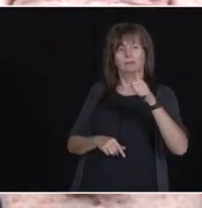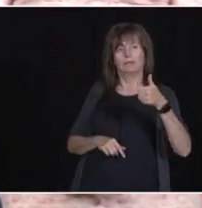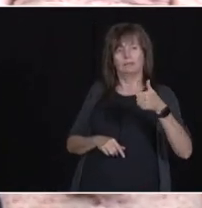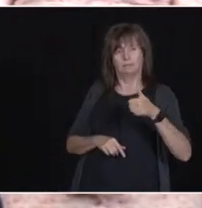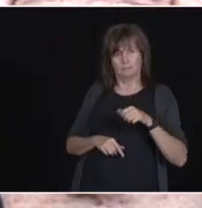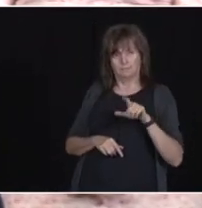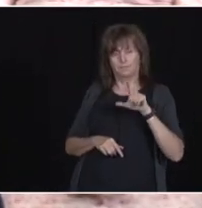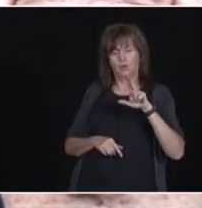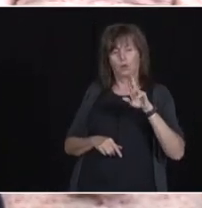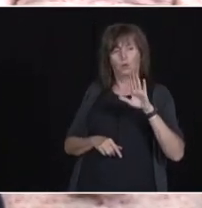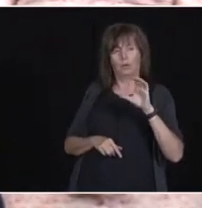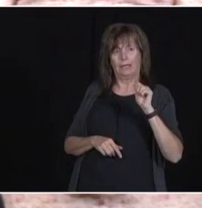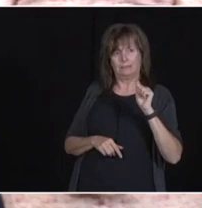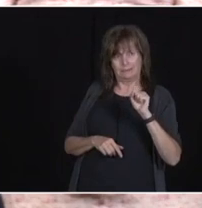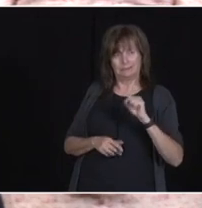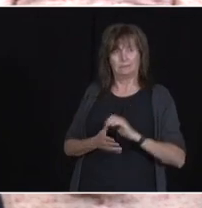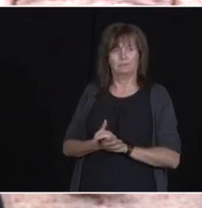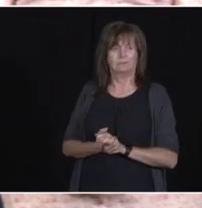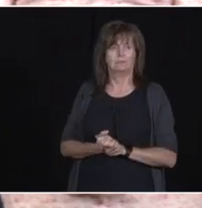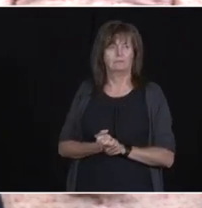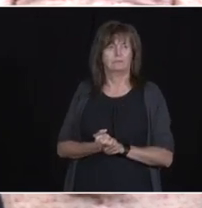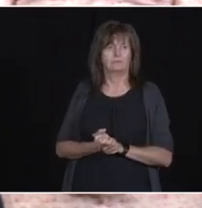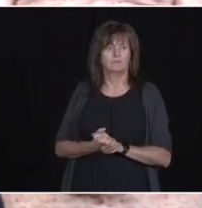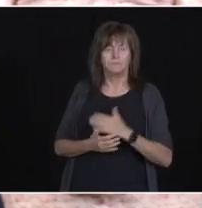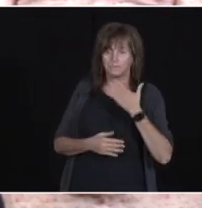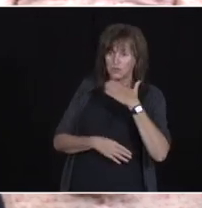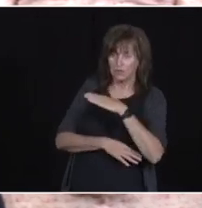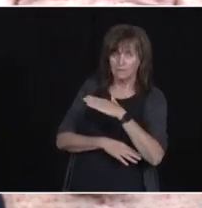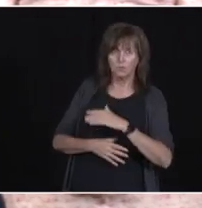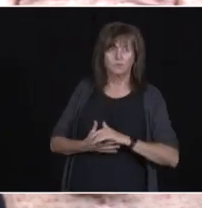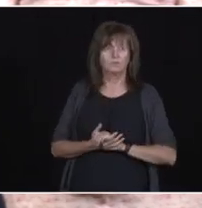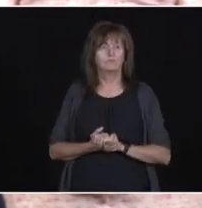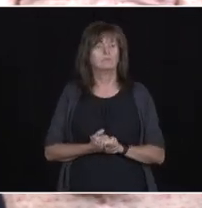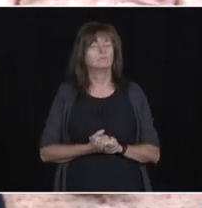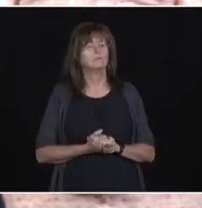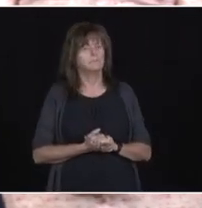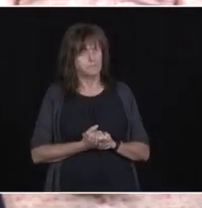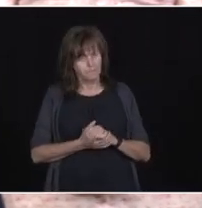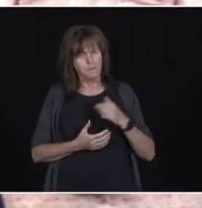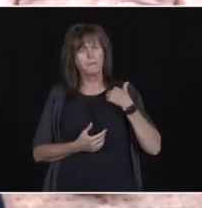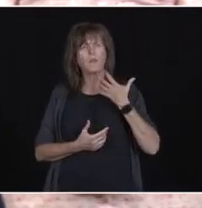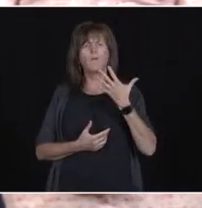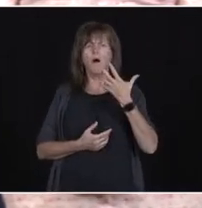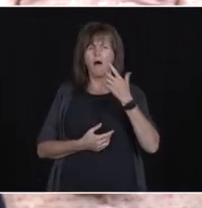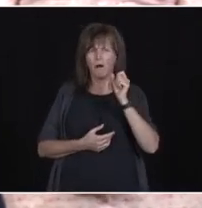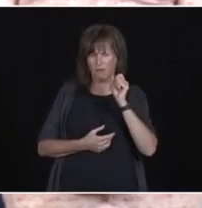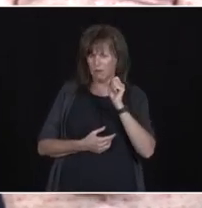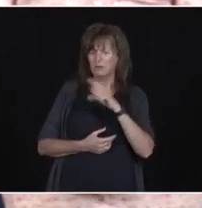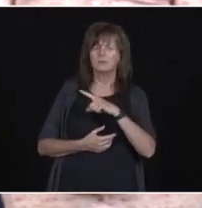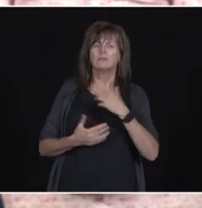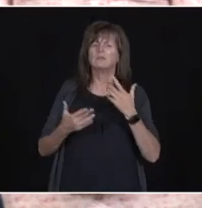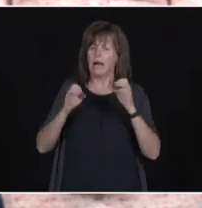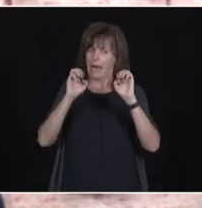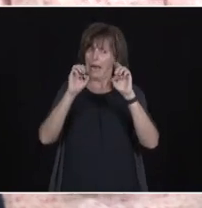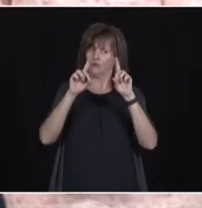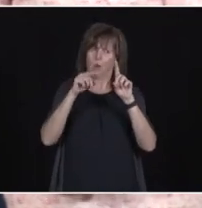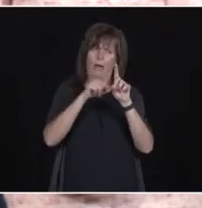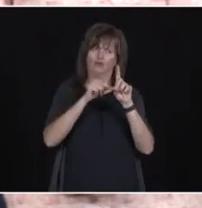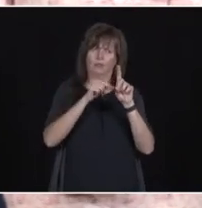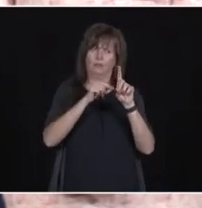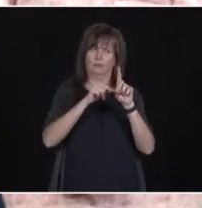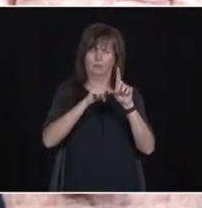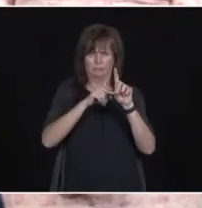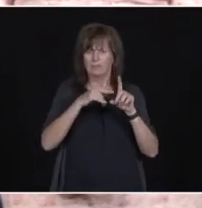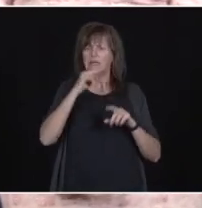Good afternoon. Pivoting to education a little bit, the SickKids report recommendations, the updated ones that came